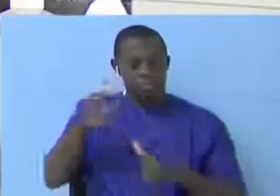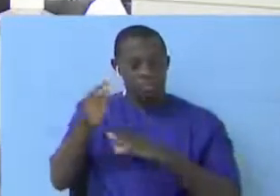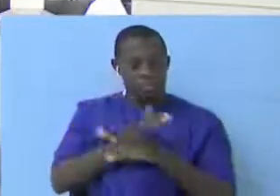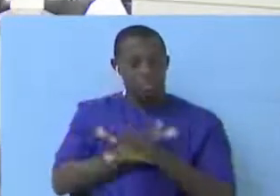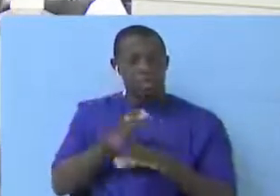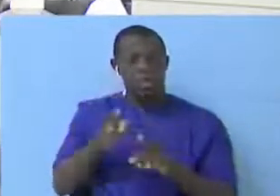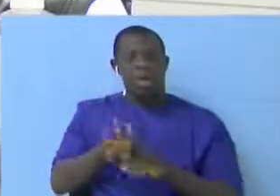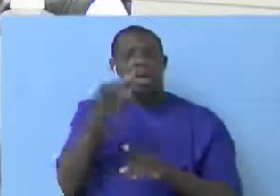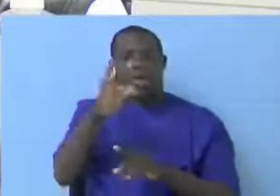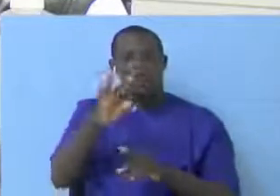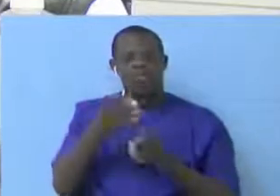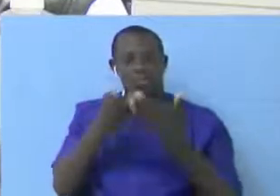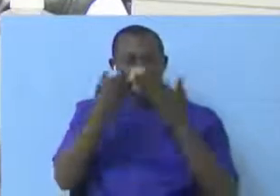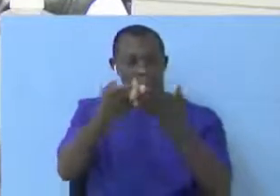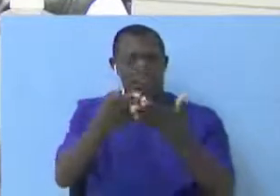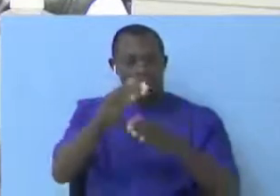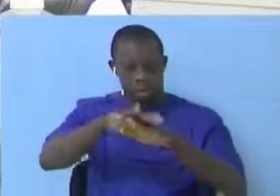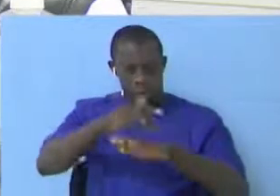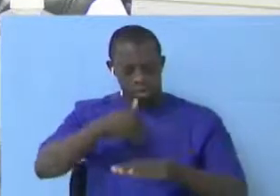if they are presented to me today,